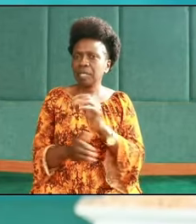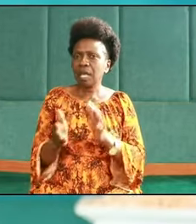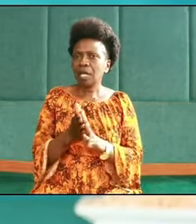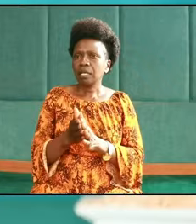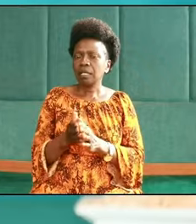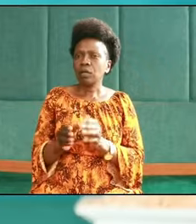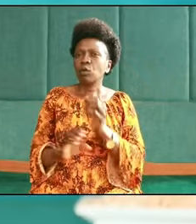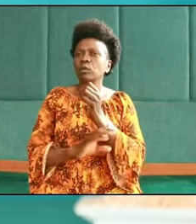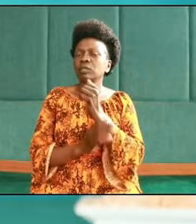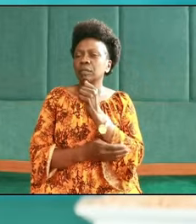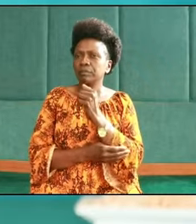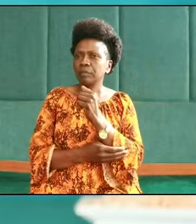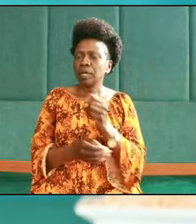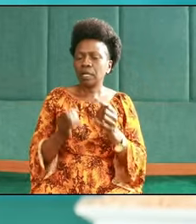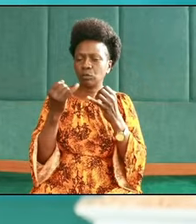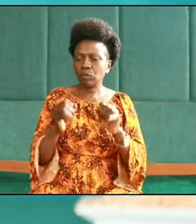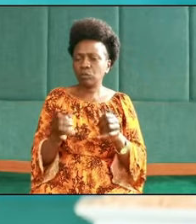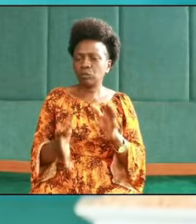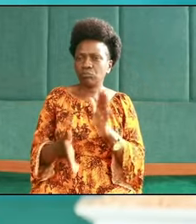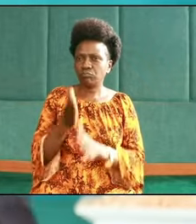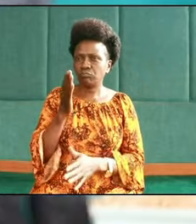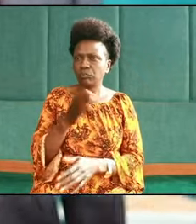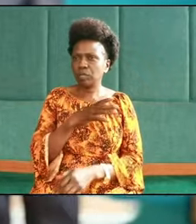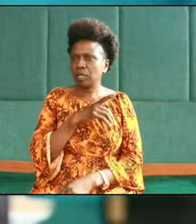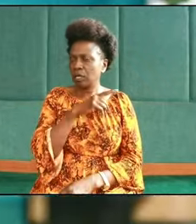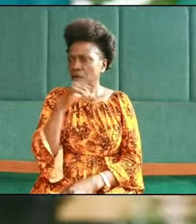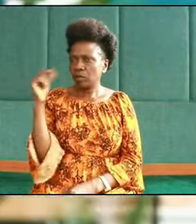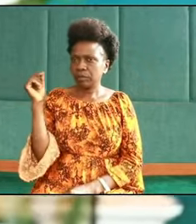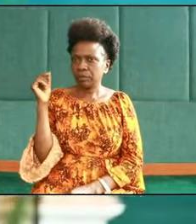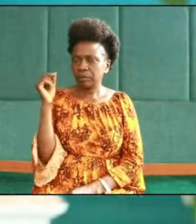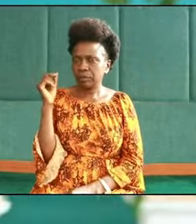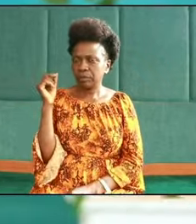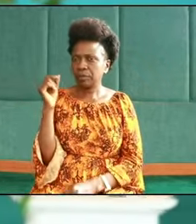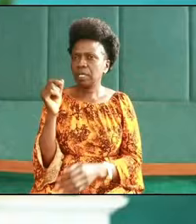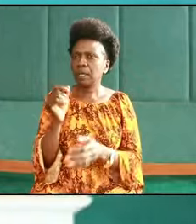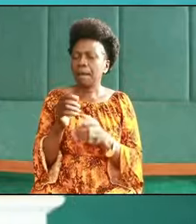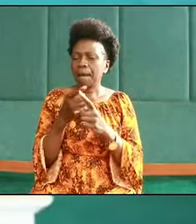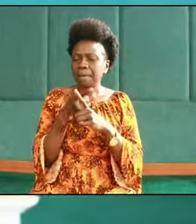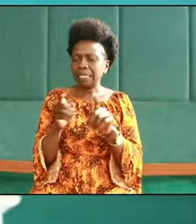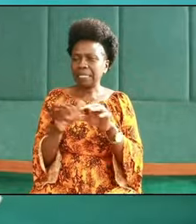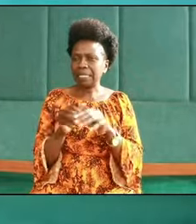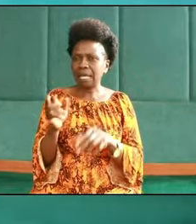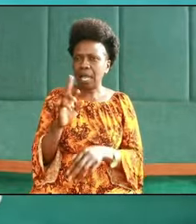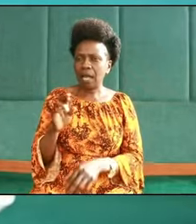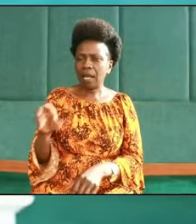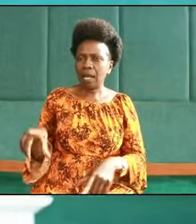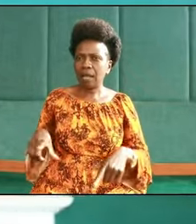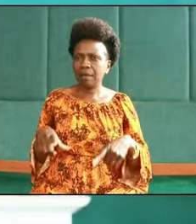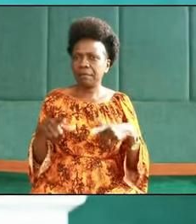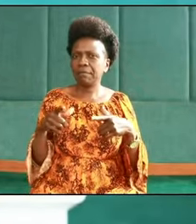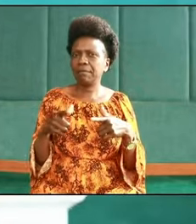conceived, and she had to run away, she went to Magdala. But in her life, though